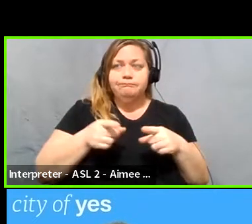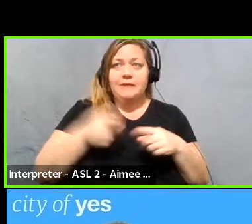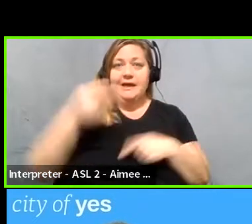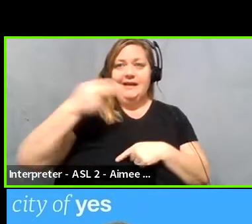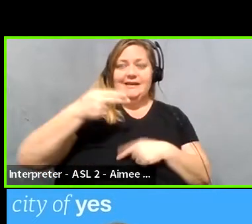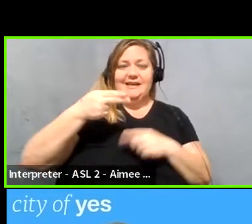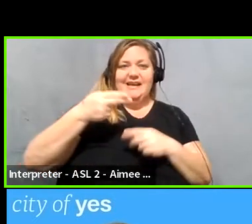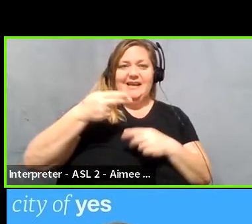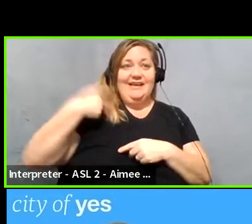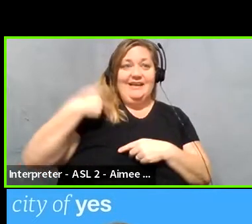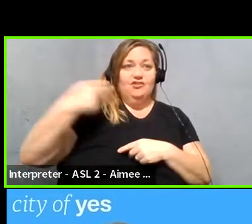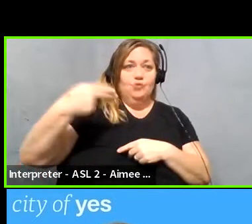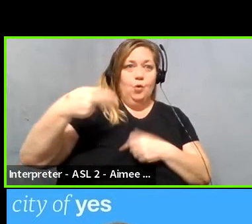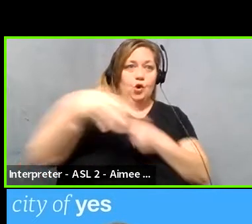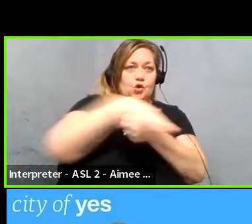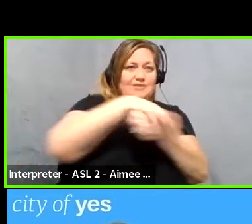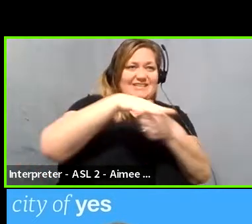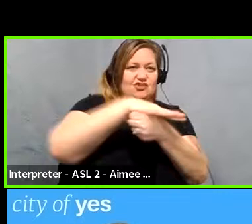districts or not?